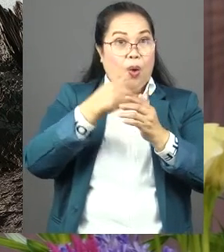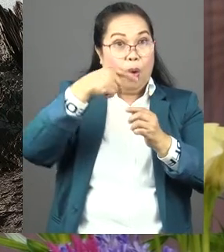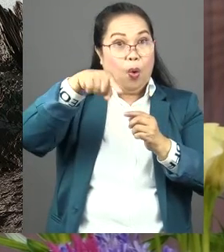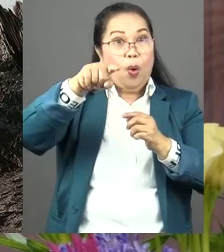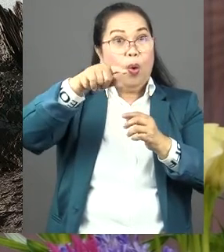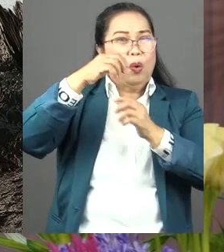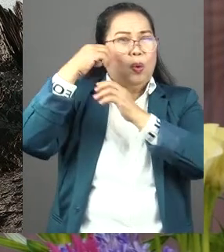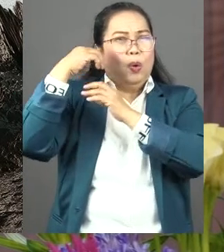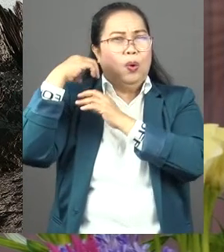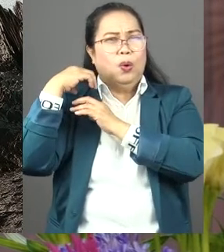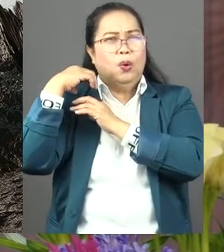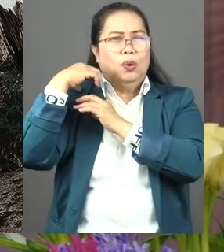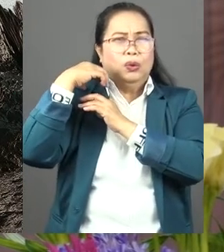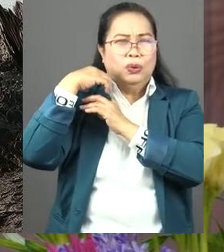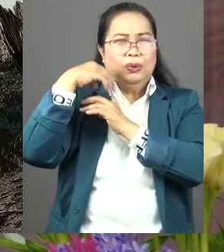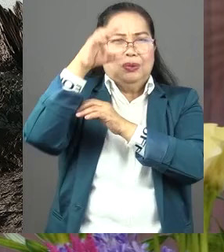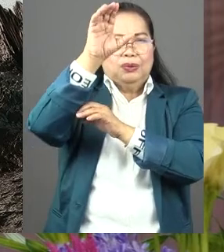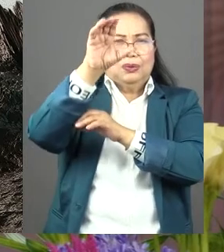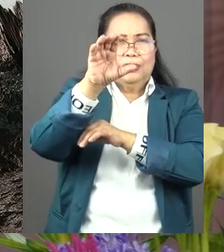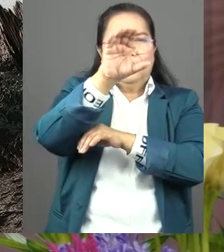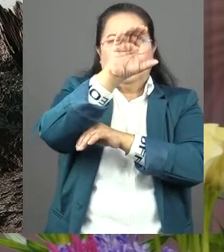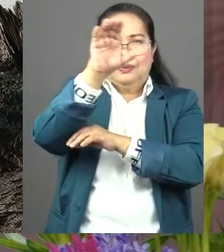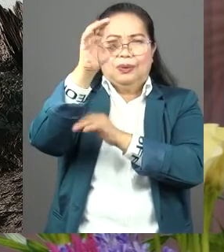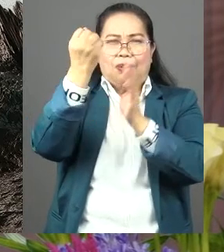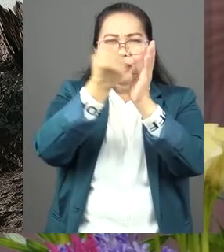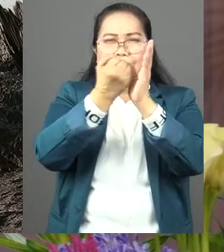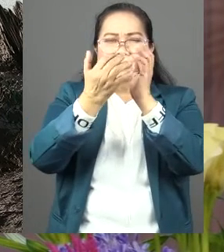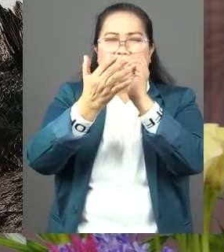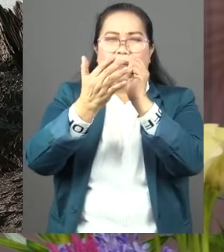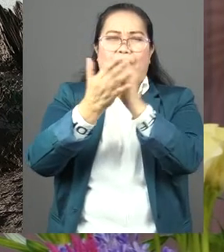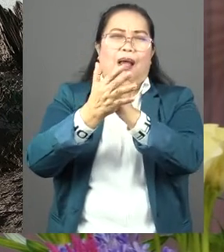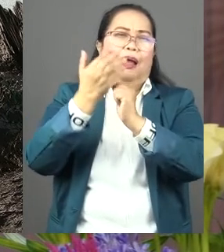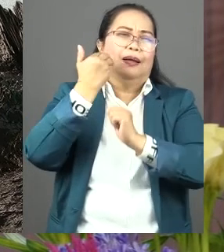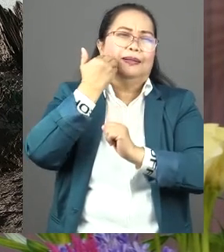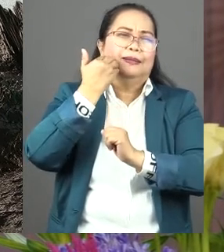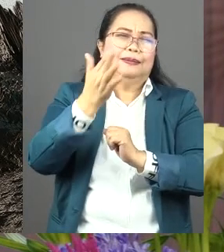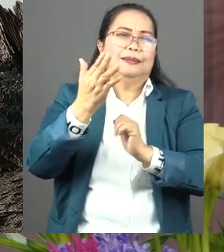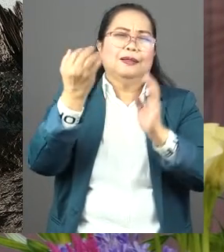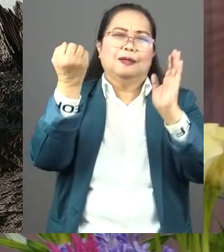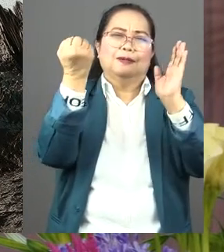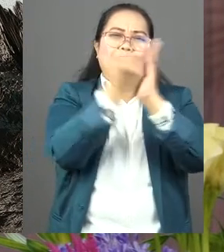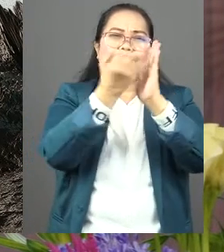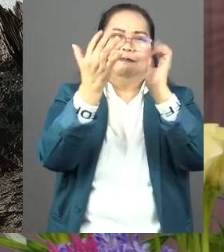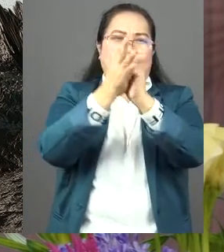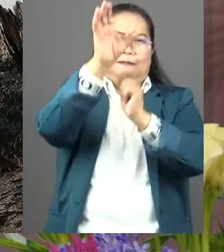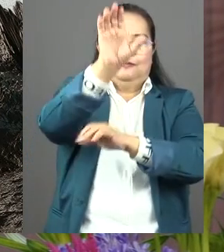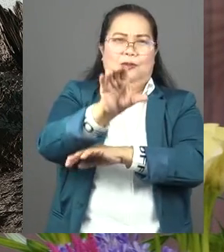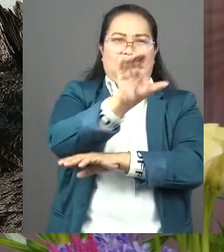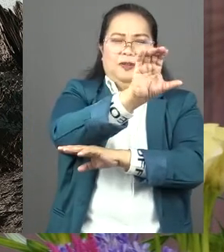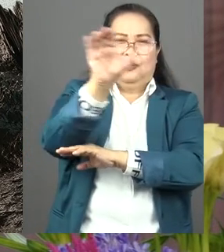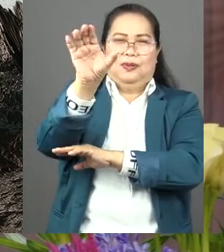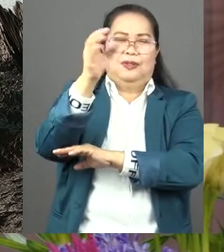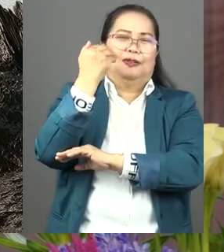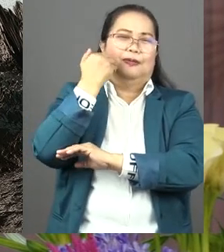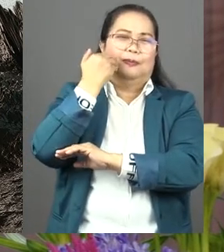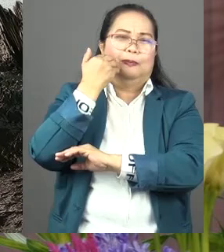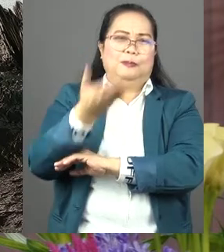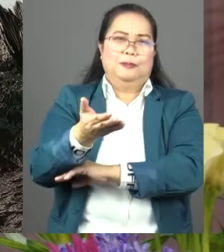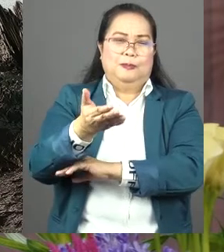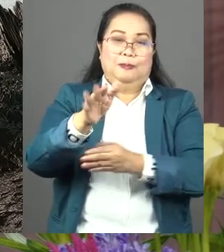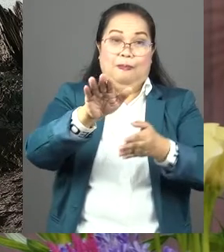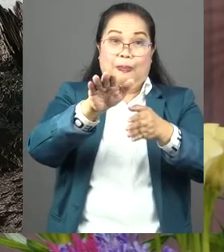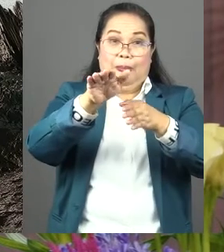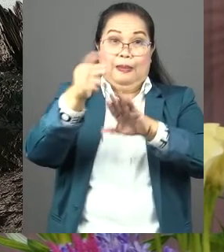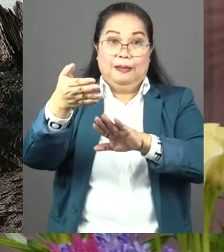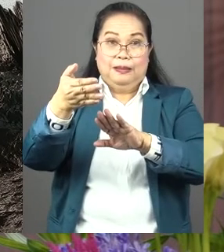Calvary and died an ignoble death, even that on a cross. And when we